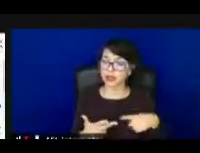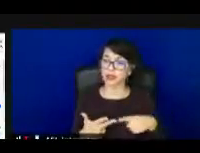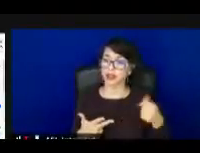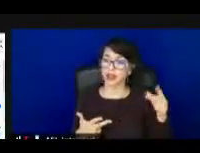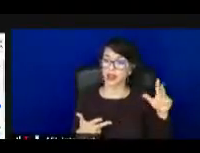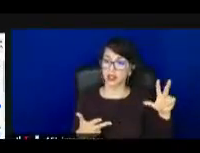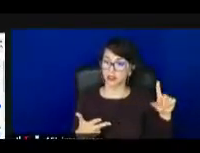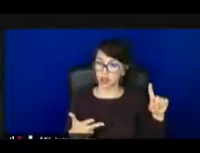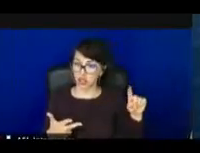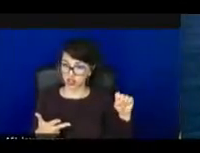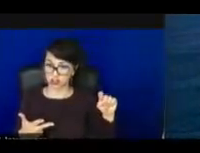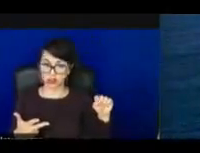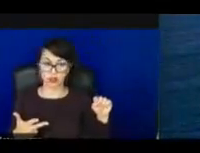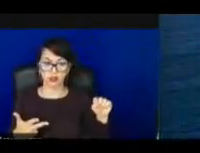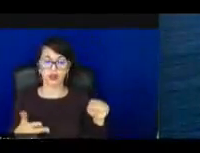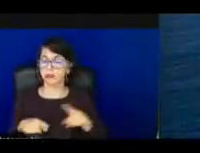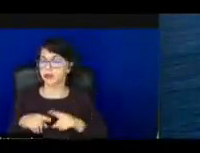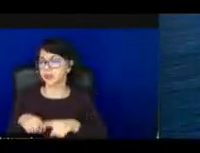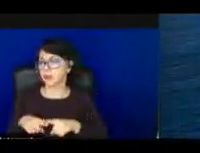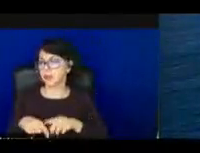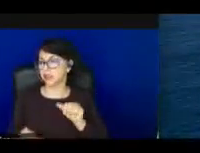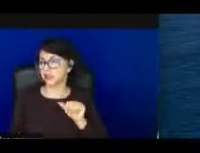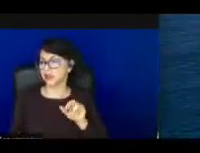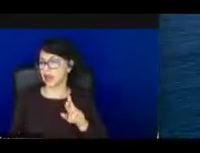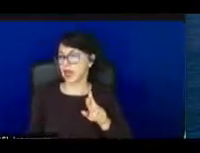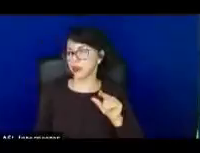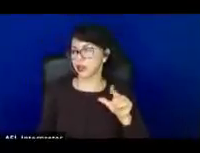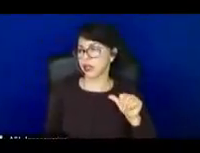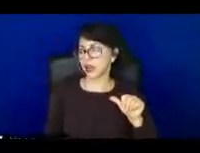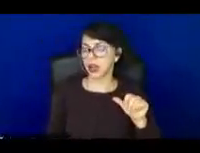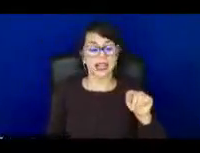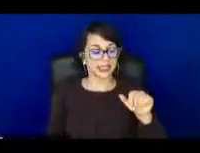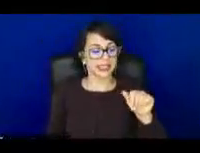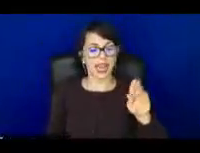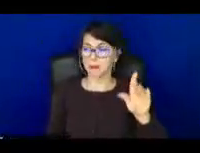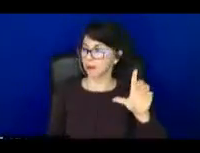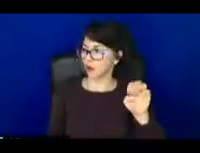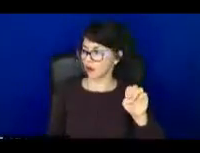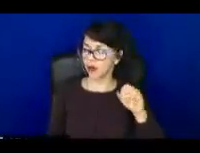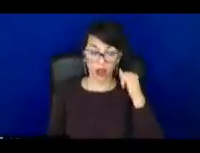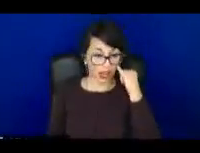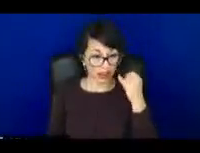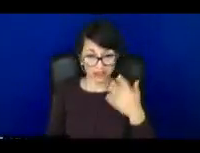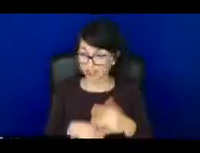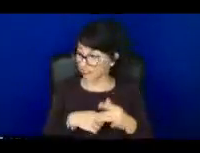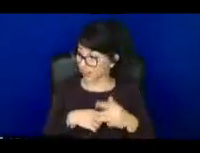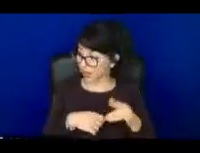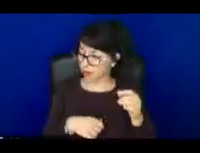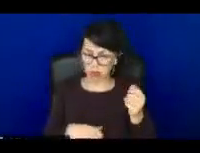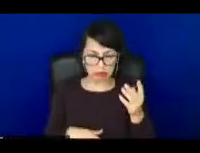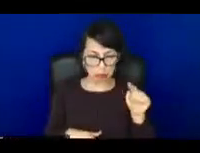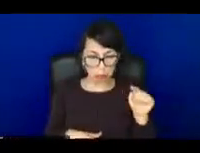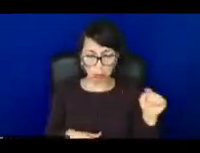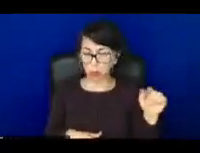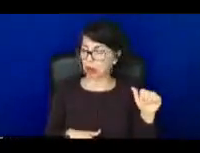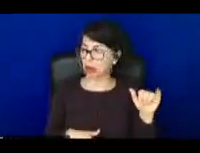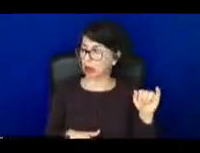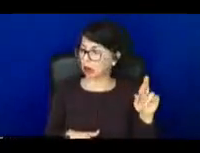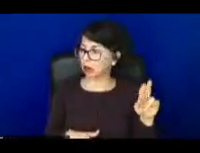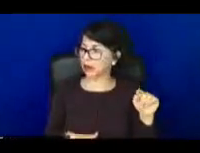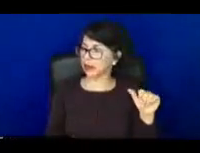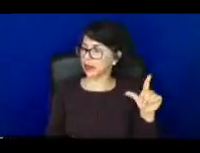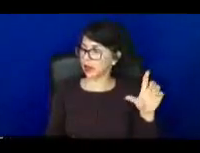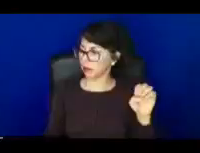on Airtable. Okay. If there's some available on Airtable, and we'd kind of do it